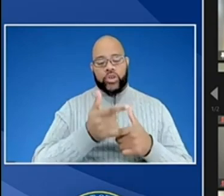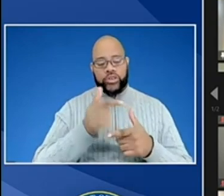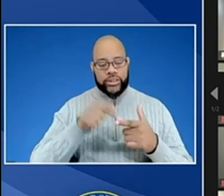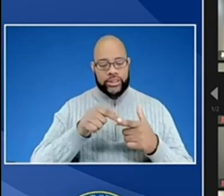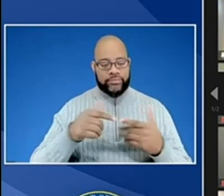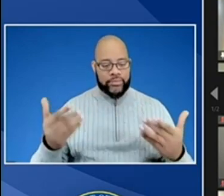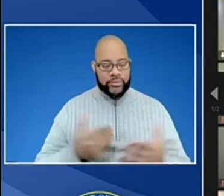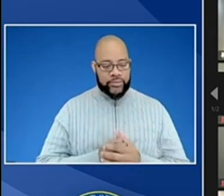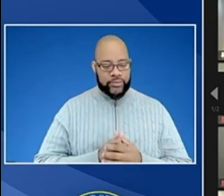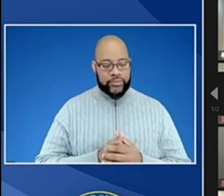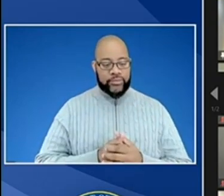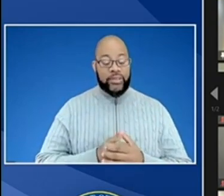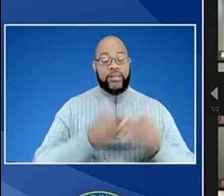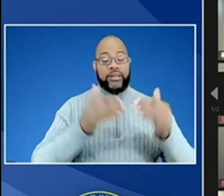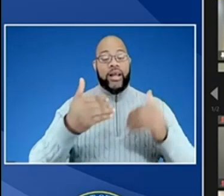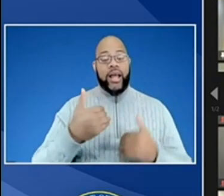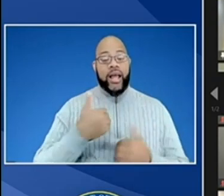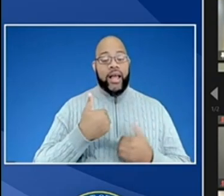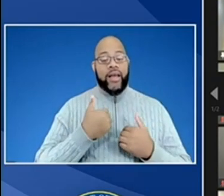Okay. Next up, we have